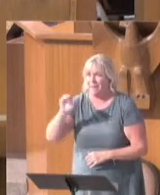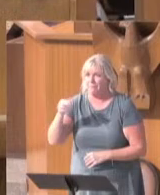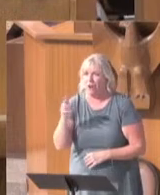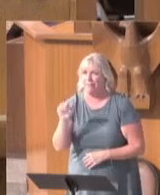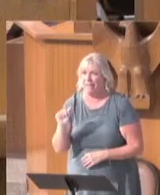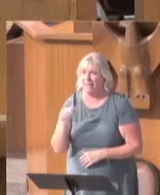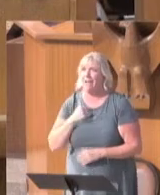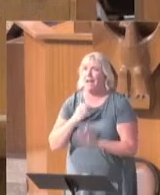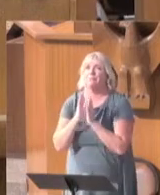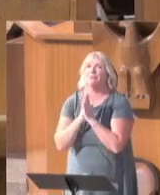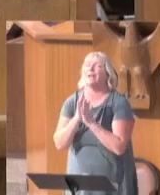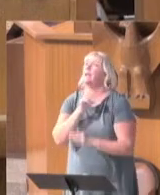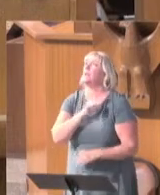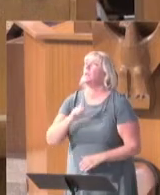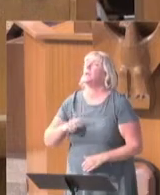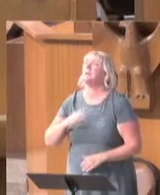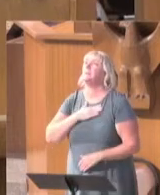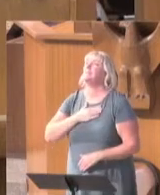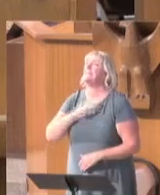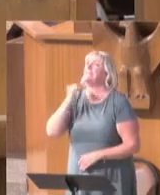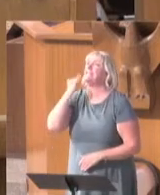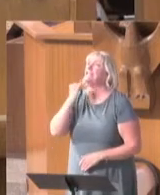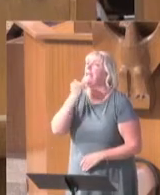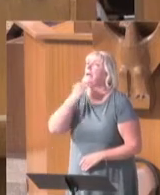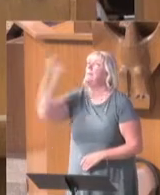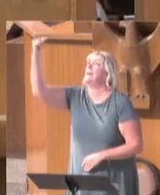demand. Lord, send him down those